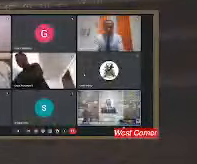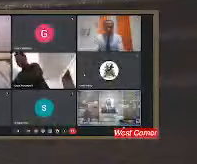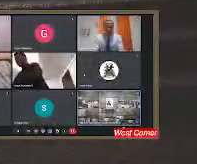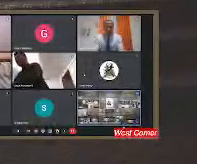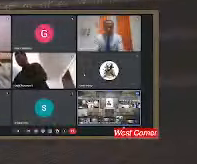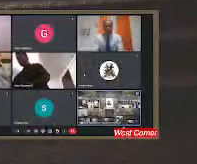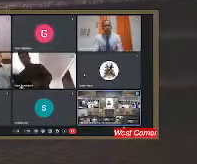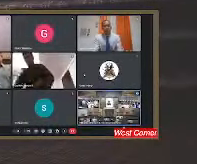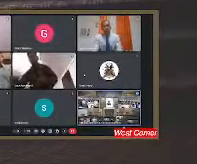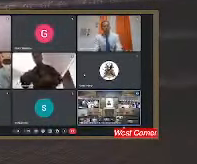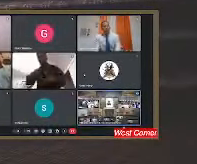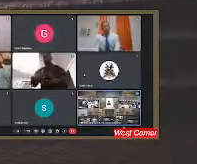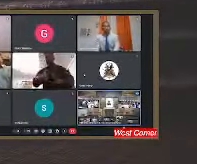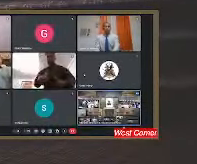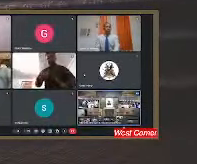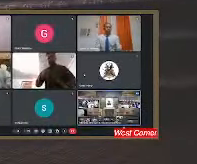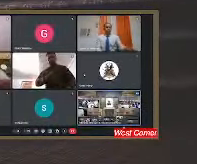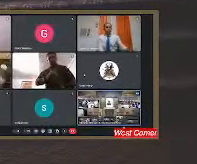1.